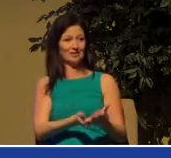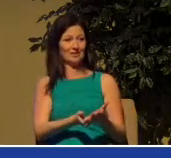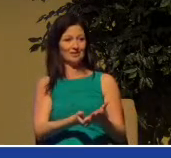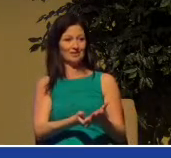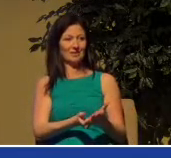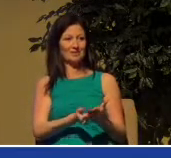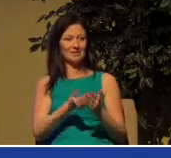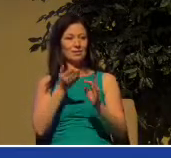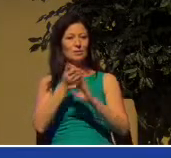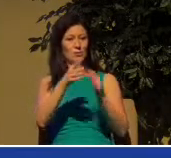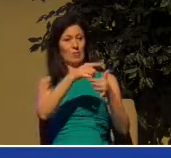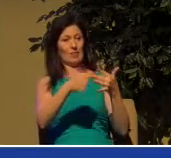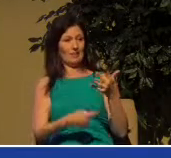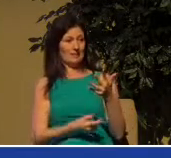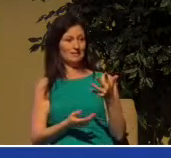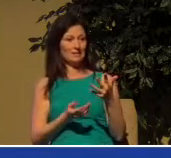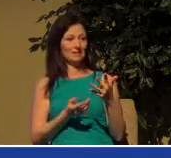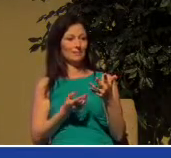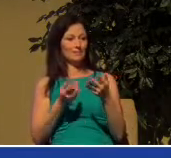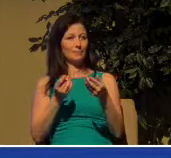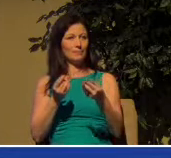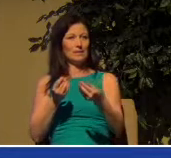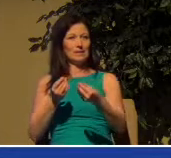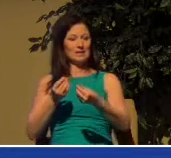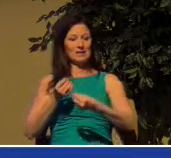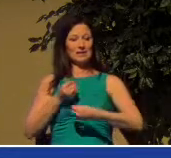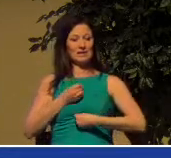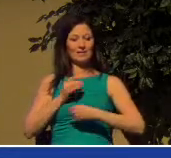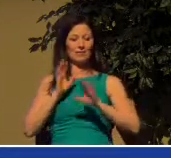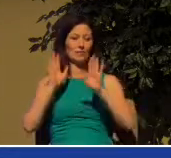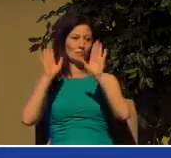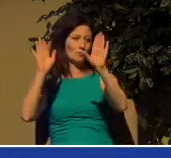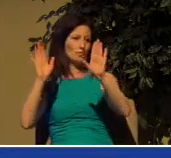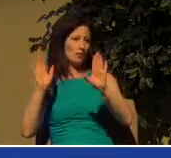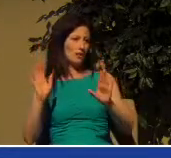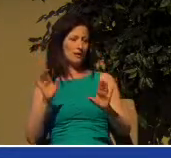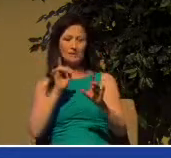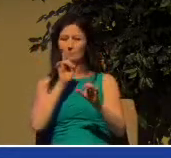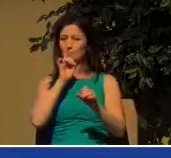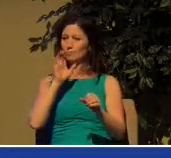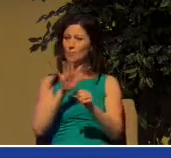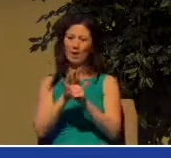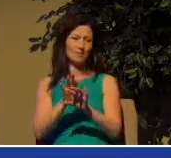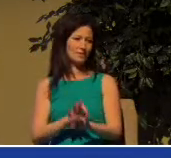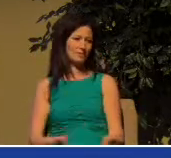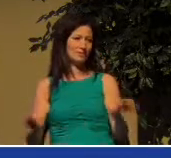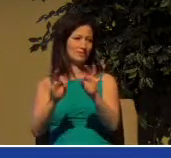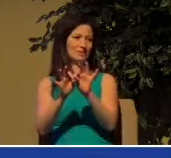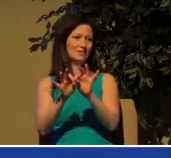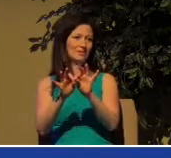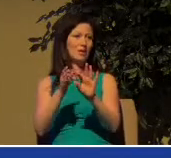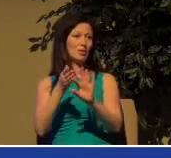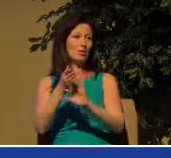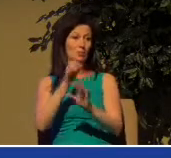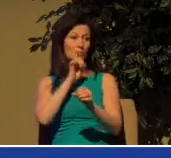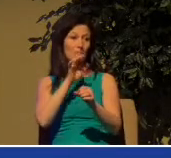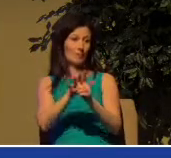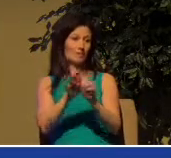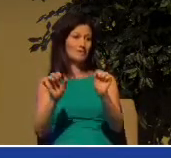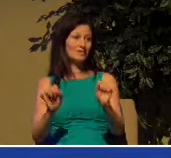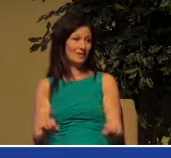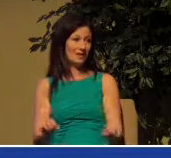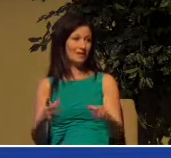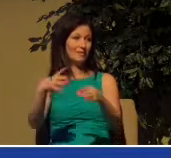His very great and precious promises, so that through them you may participate,